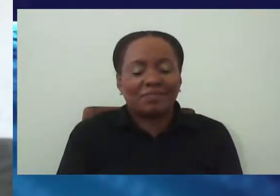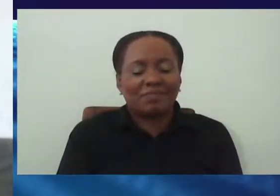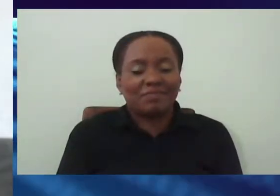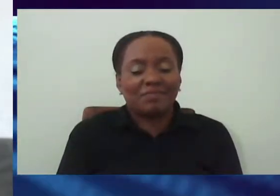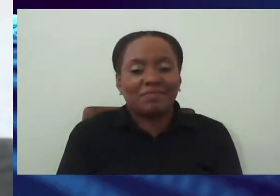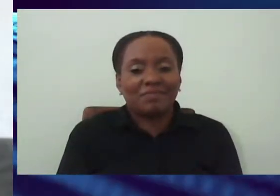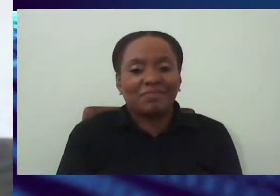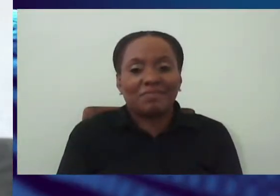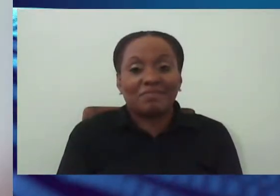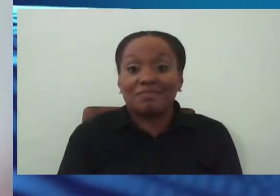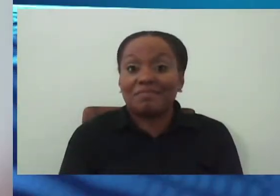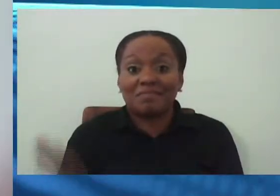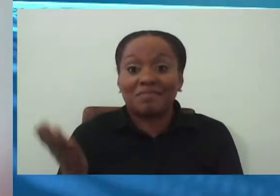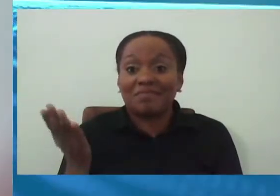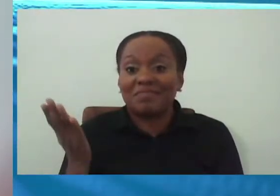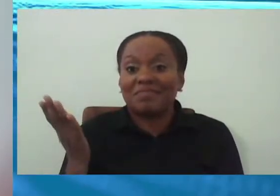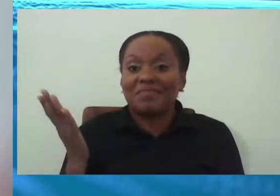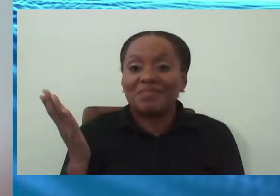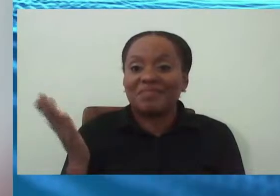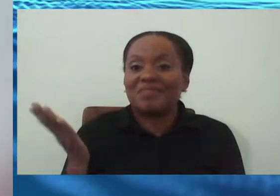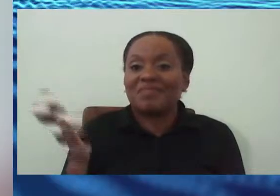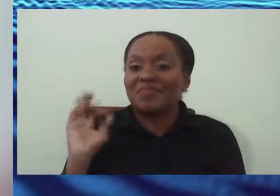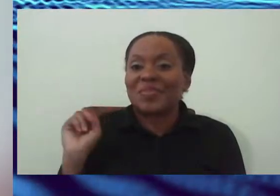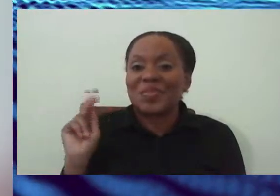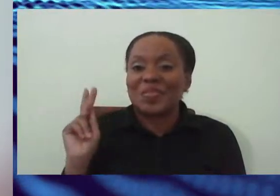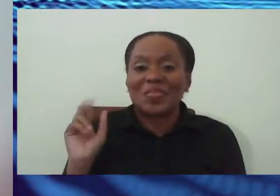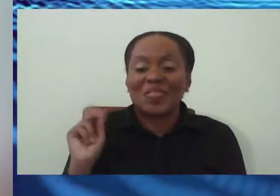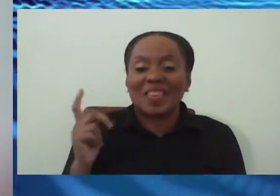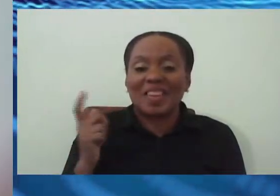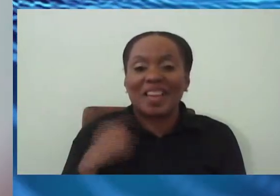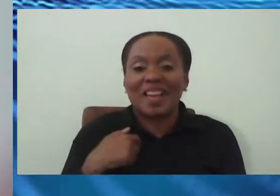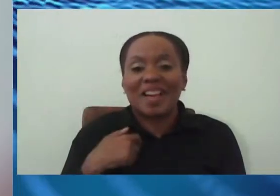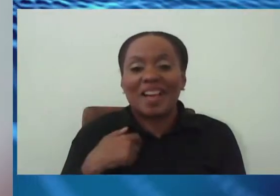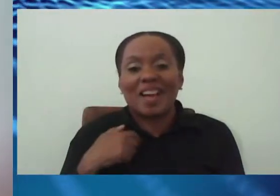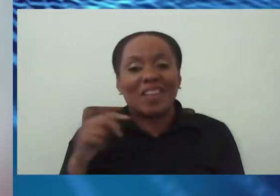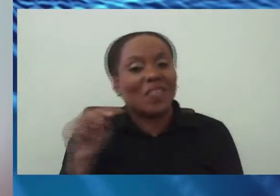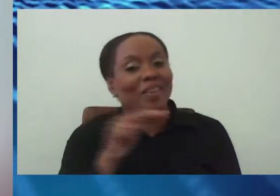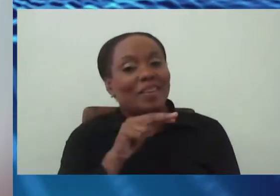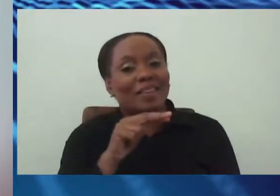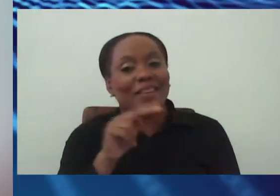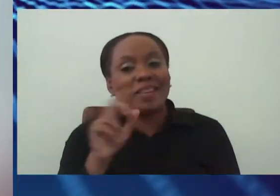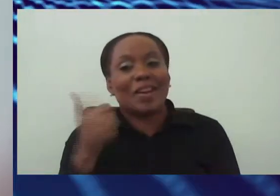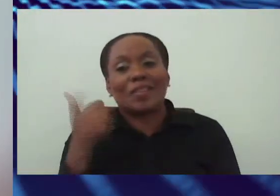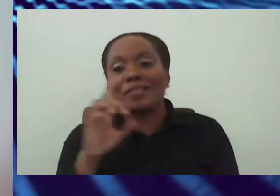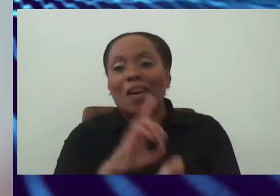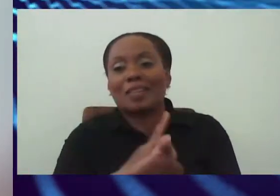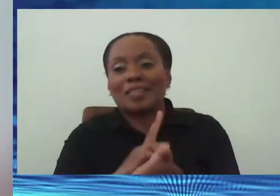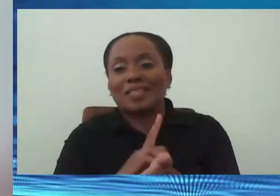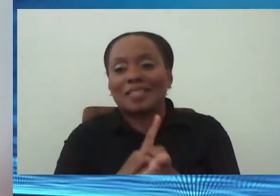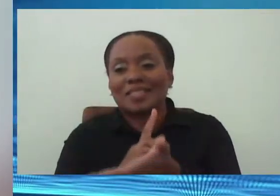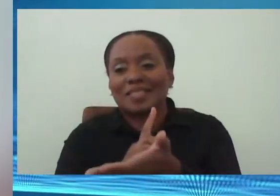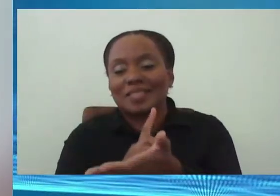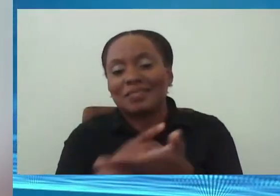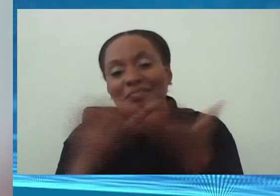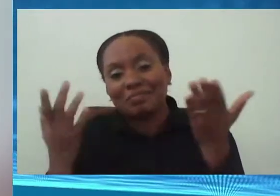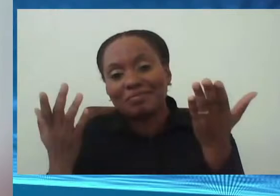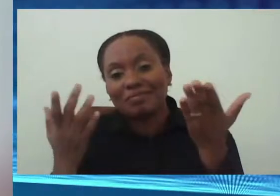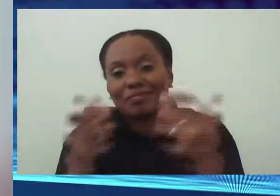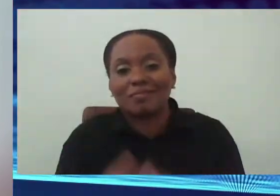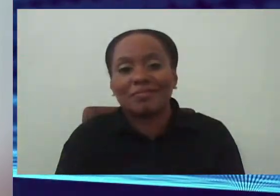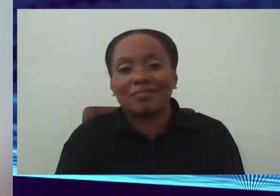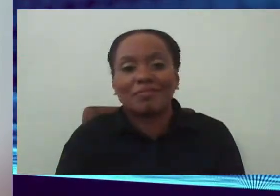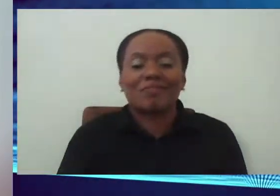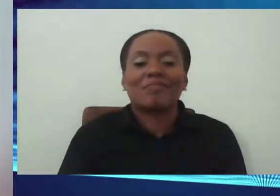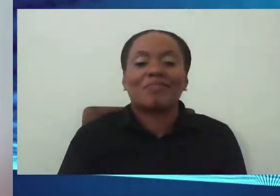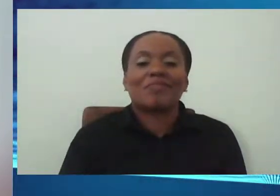Arthur? Yeah, I was looking at Natalie, no problem. So the short